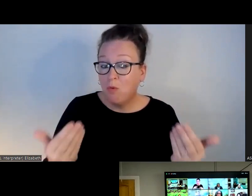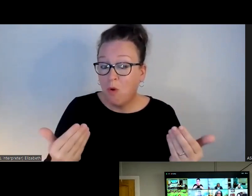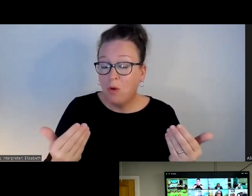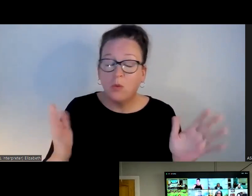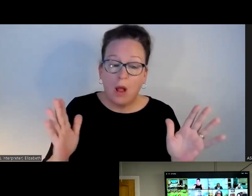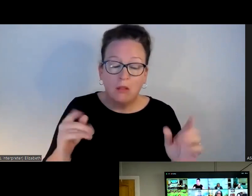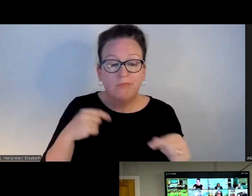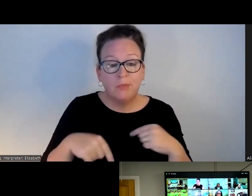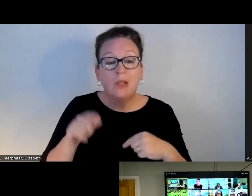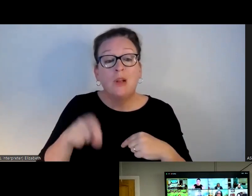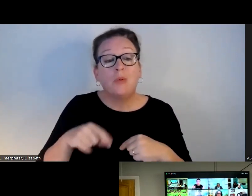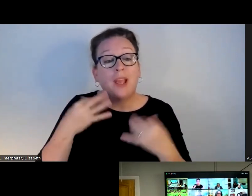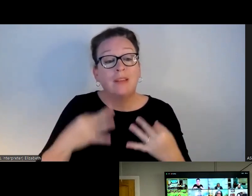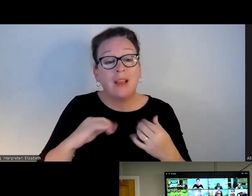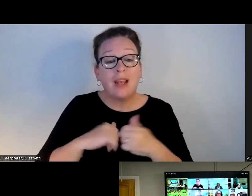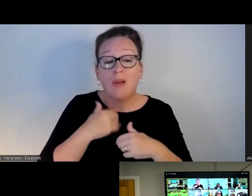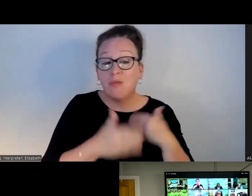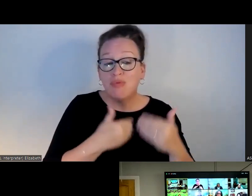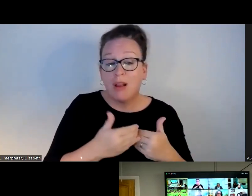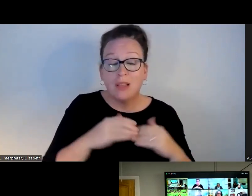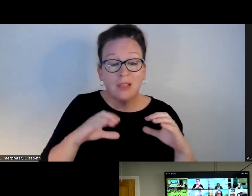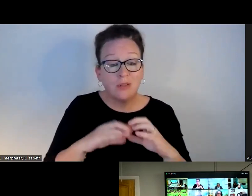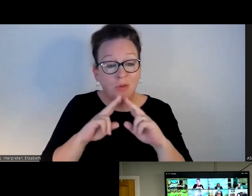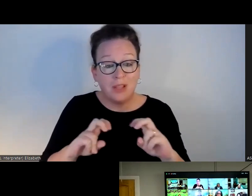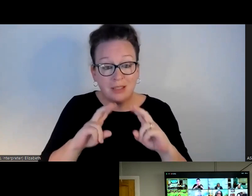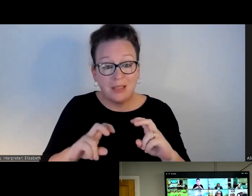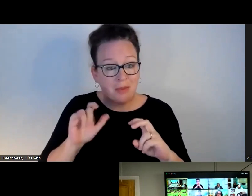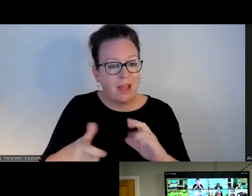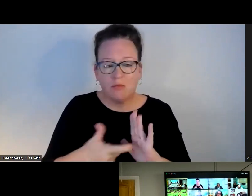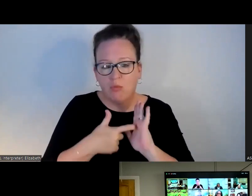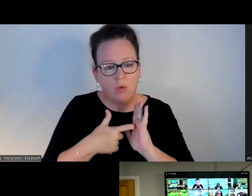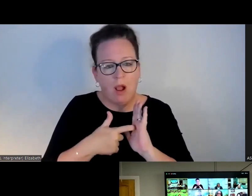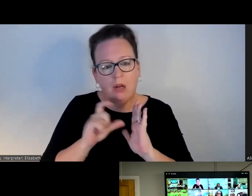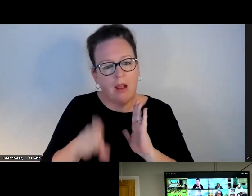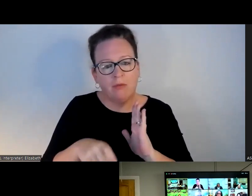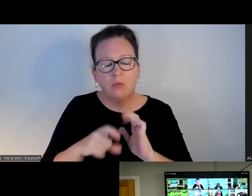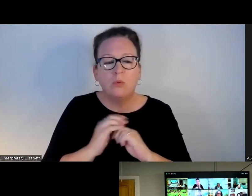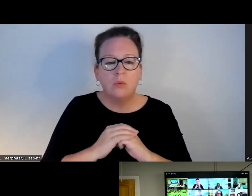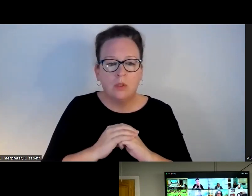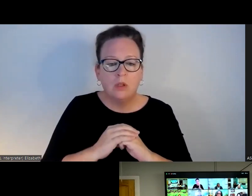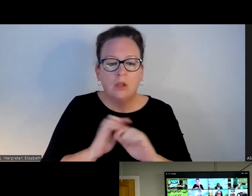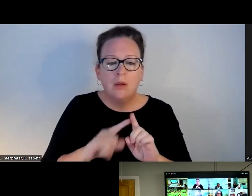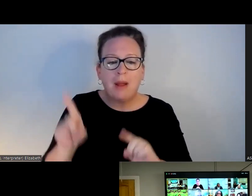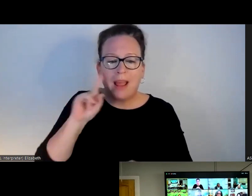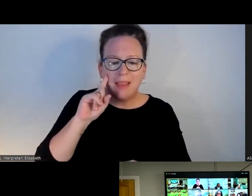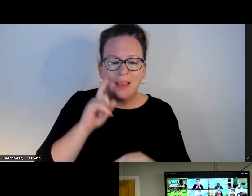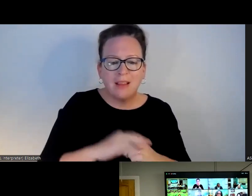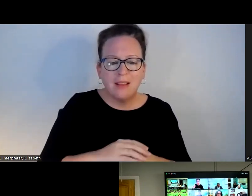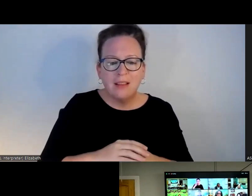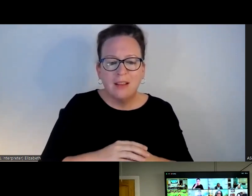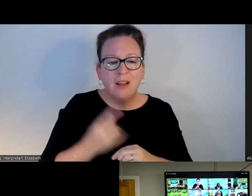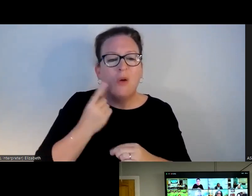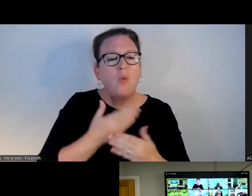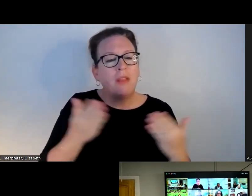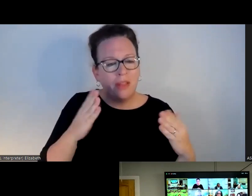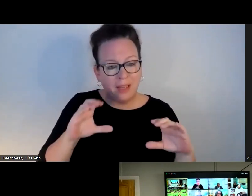to process and how to do the assessment of the definition. That has to happen no matter what. So I think one thing that would be easy to act